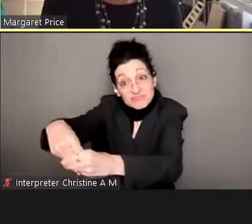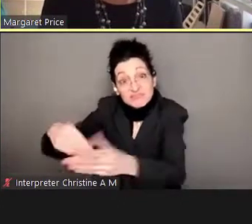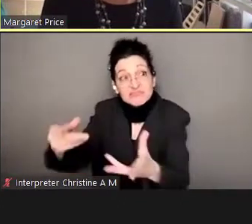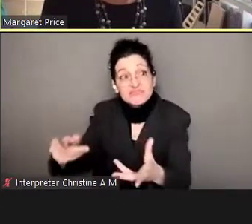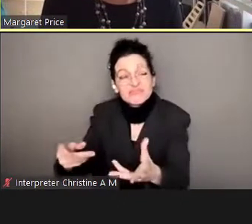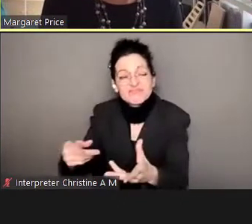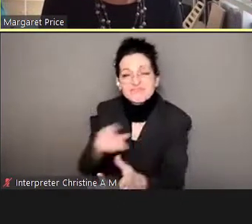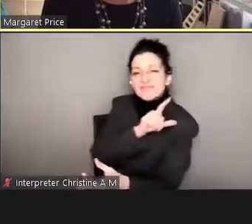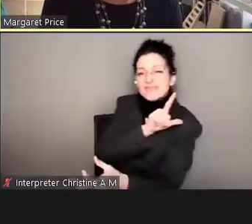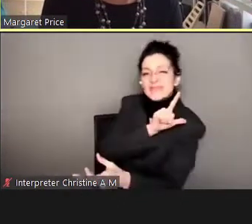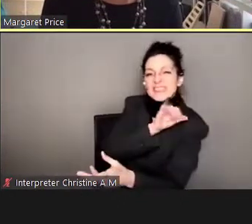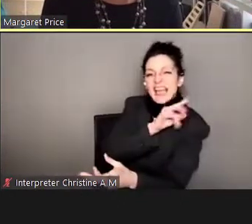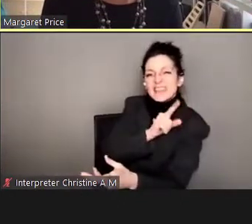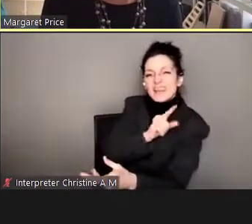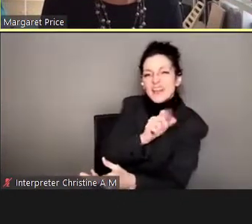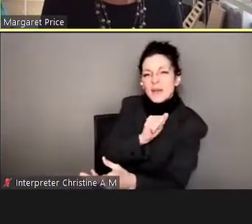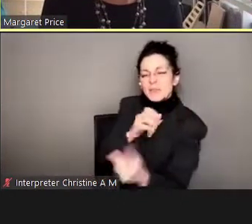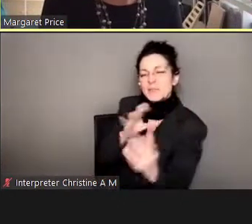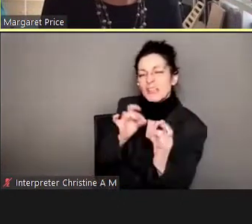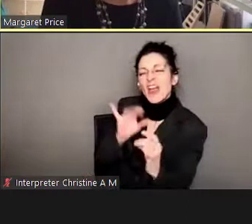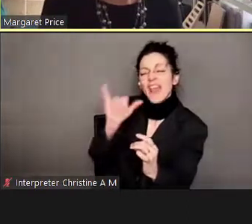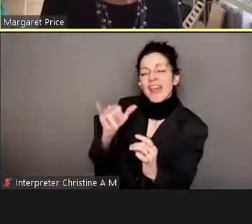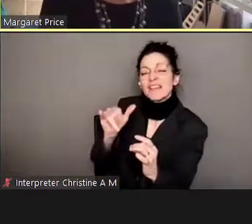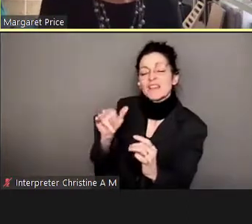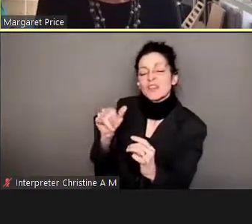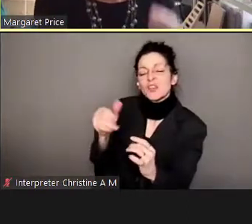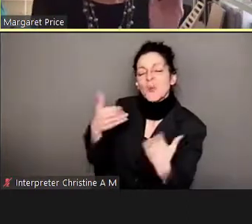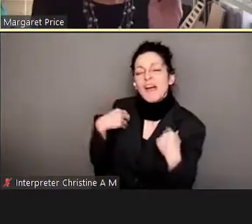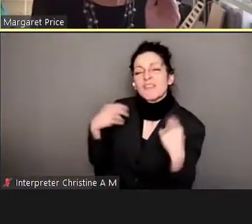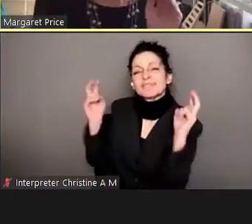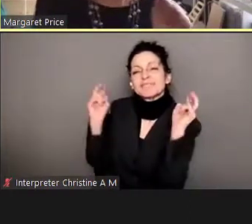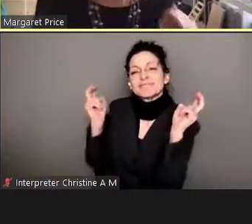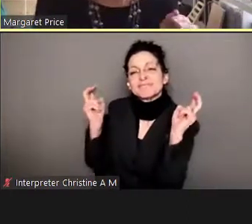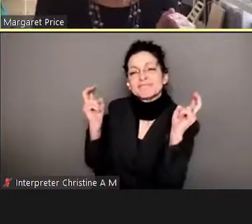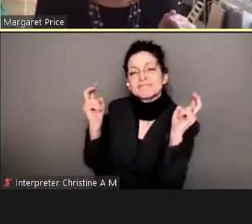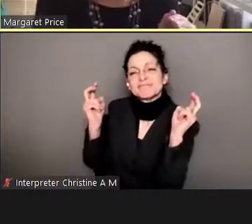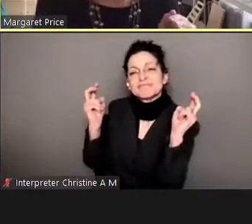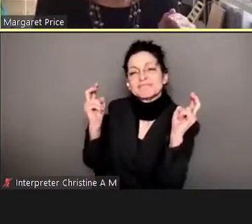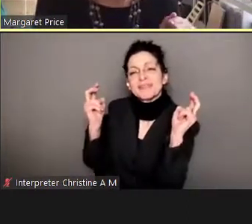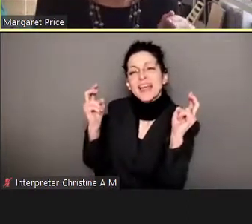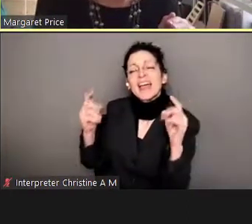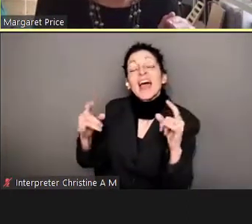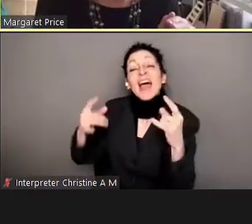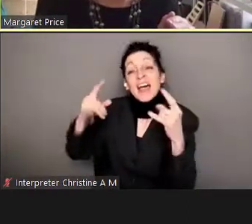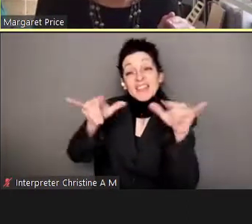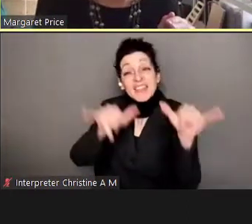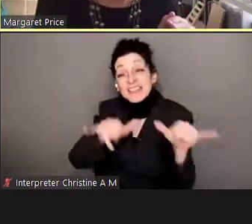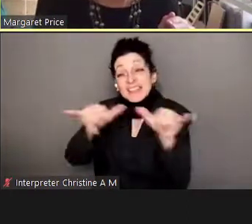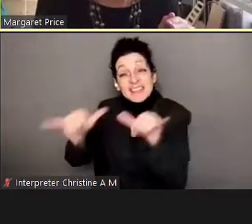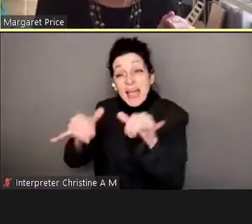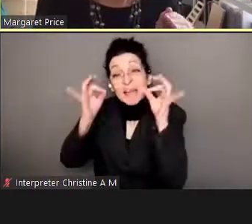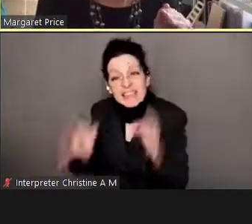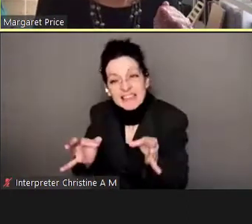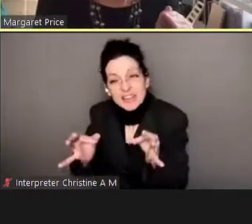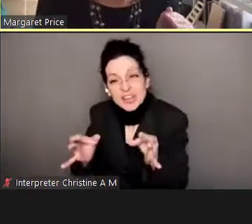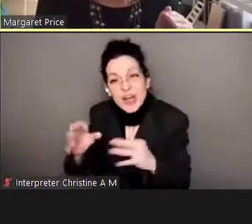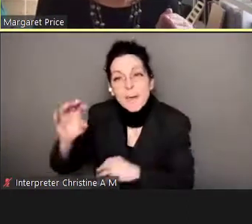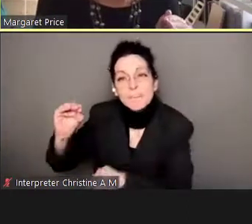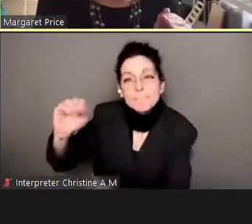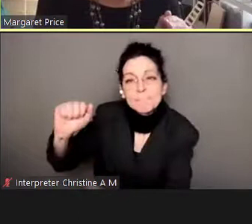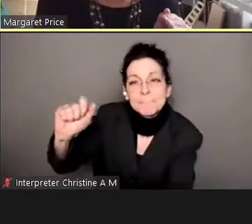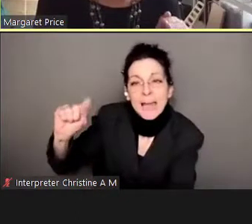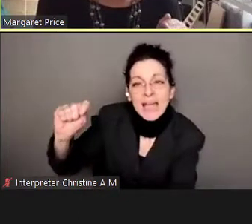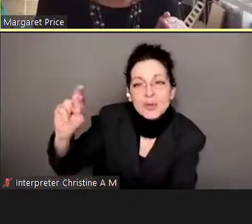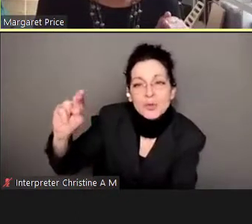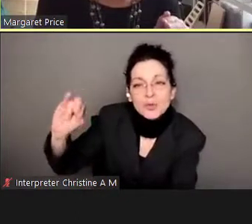what Liza calls the same decision matrix. I'm going to need to pause and ask a question. Is Allison